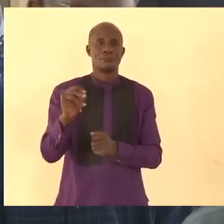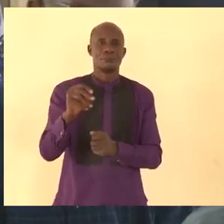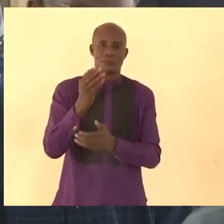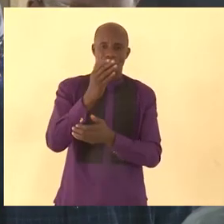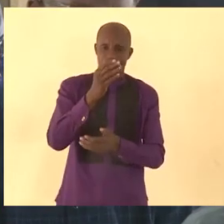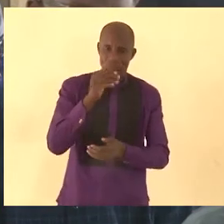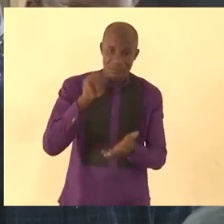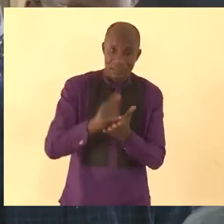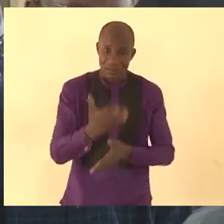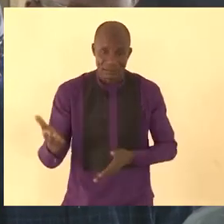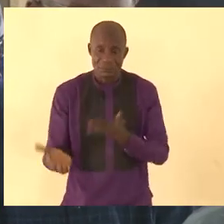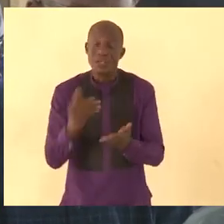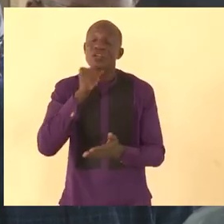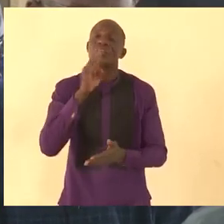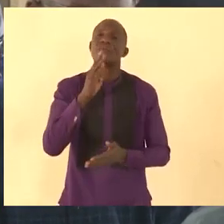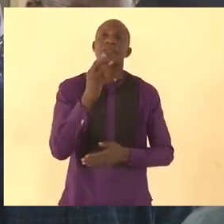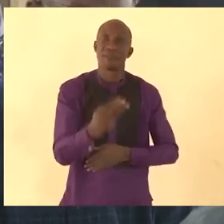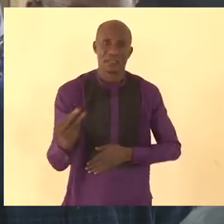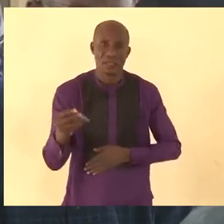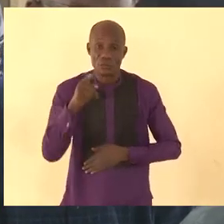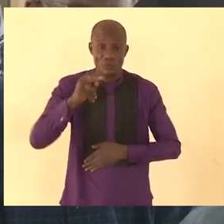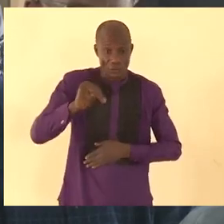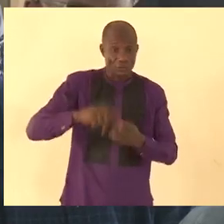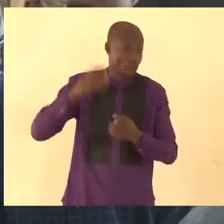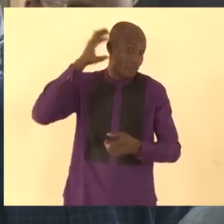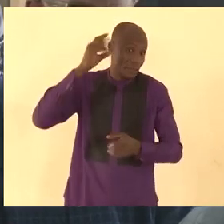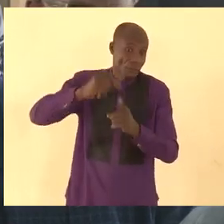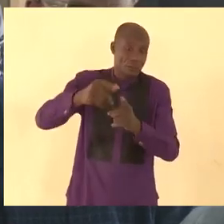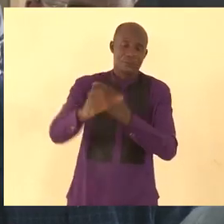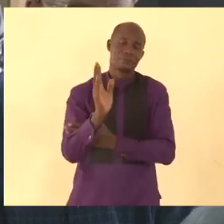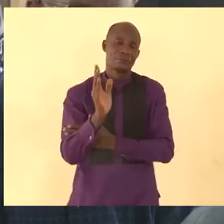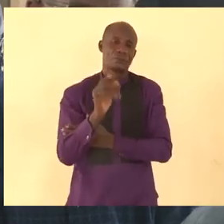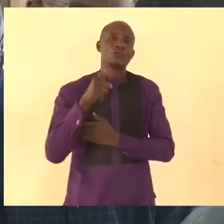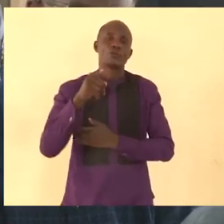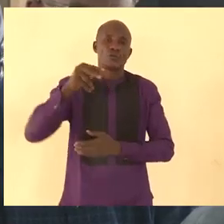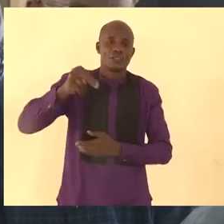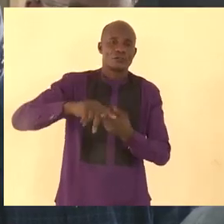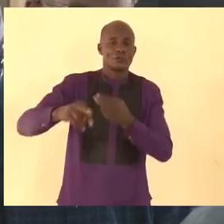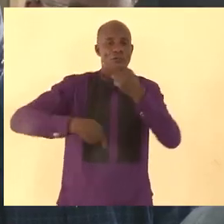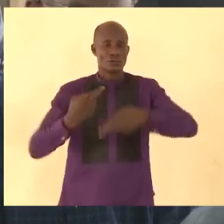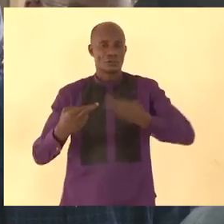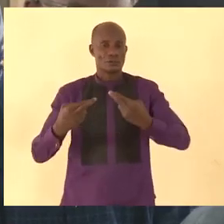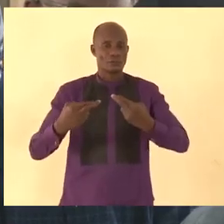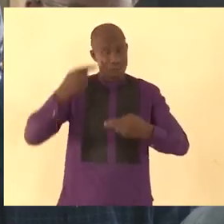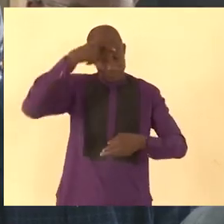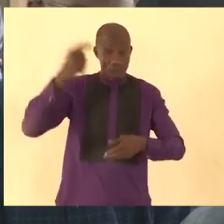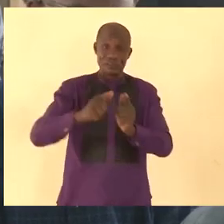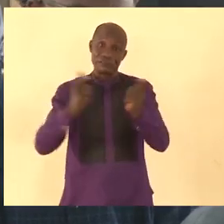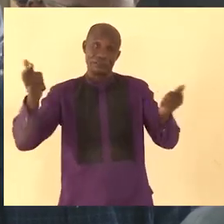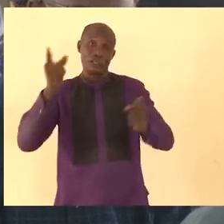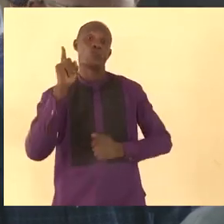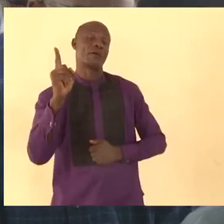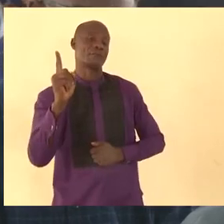something needed may not be material. You need to hear the word of God. You need to rejoice because the great